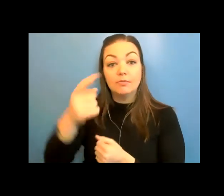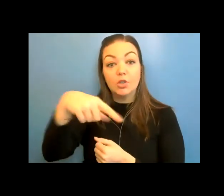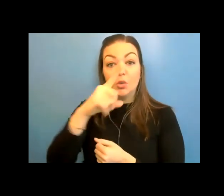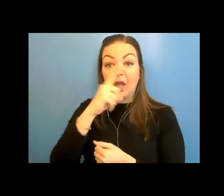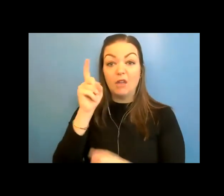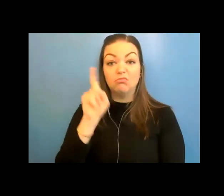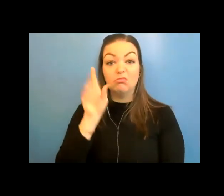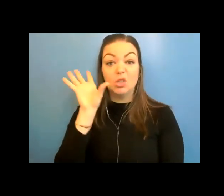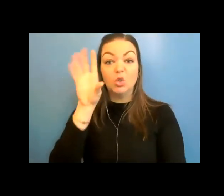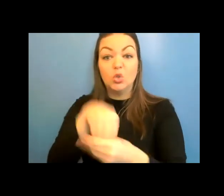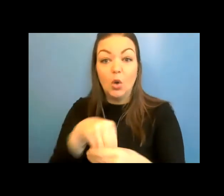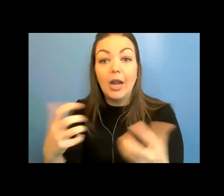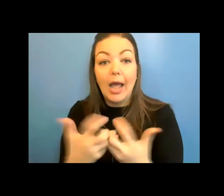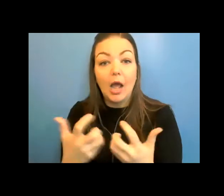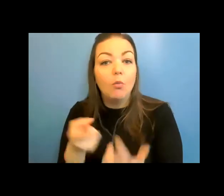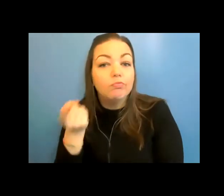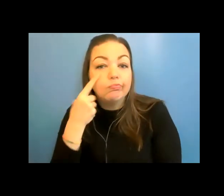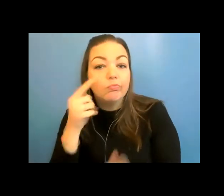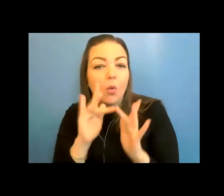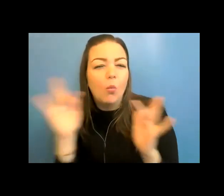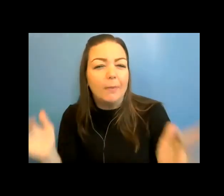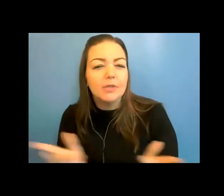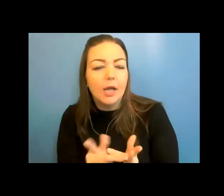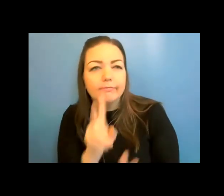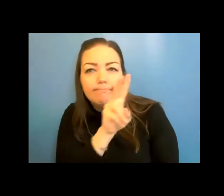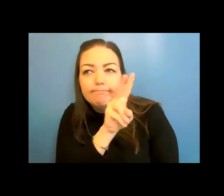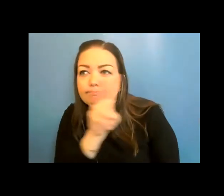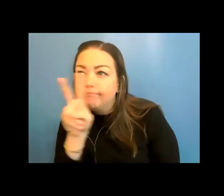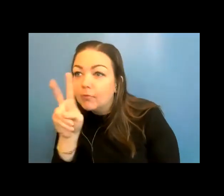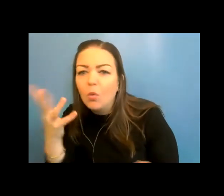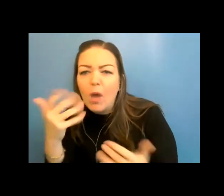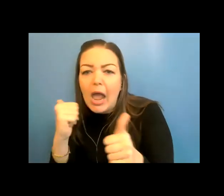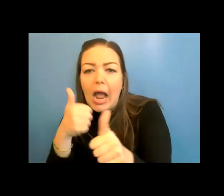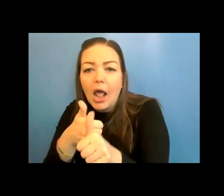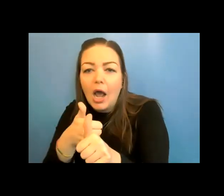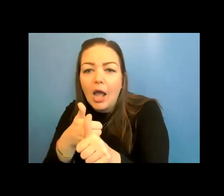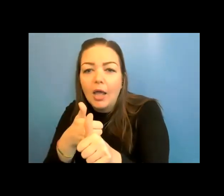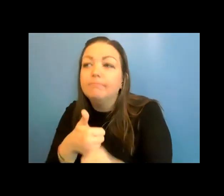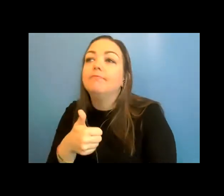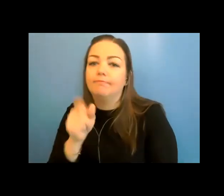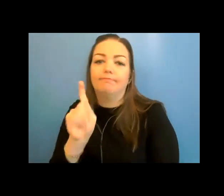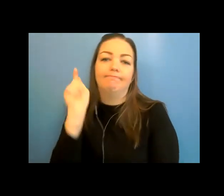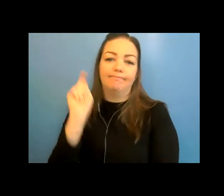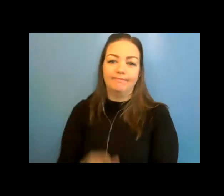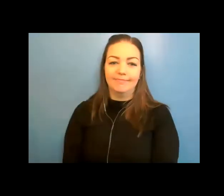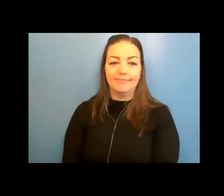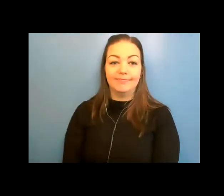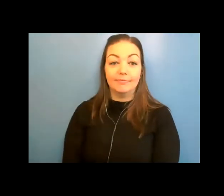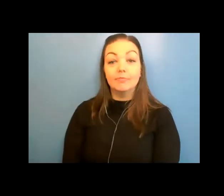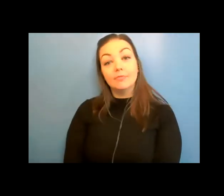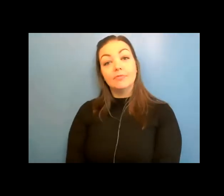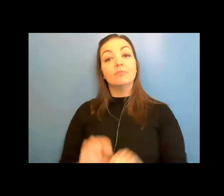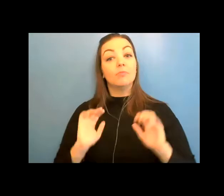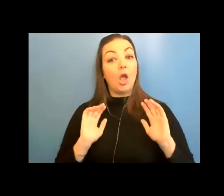by looking for the Allies page on our website and telling us a bit more about yourself, and you can join in that way. So we